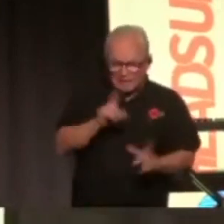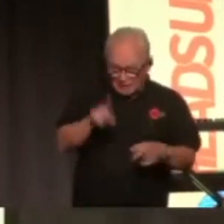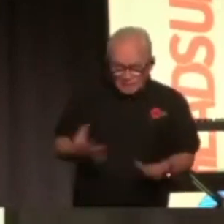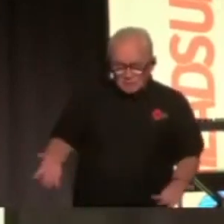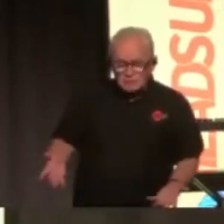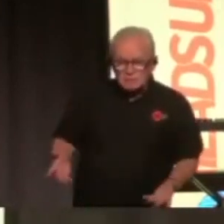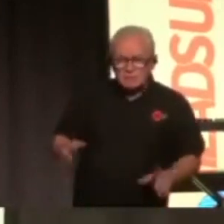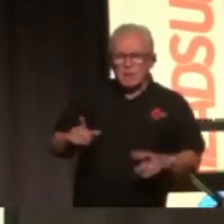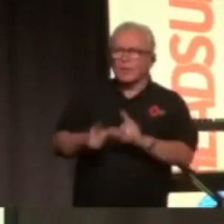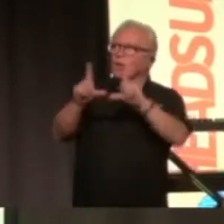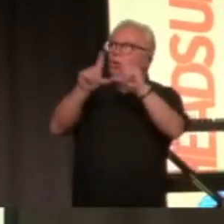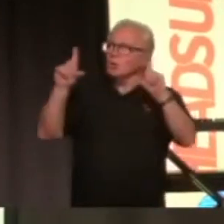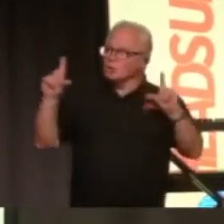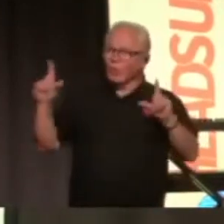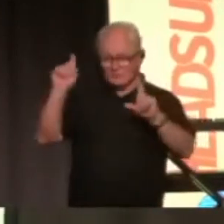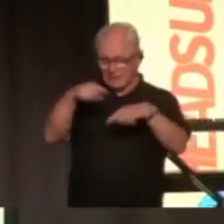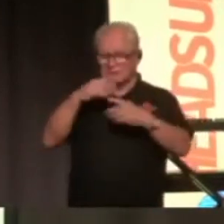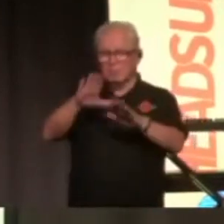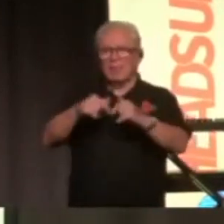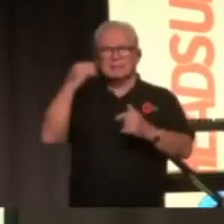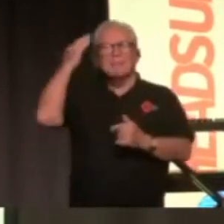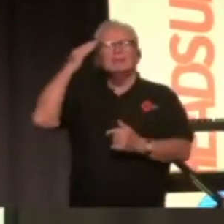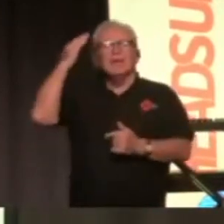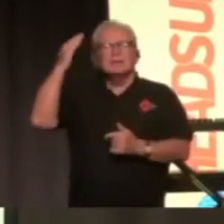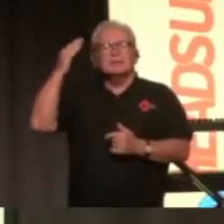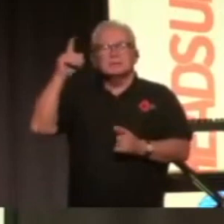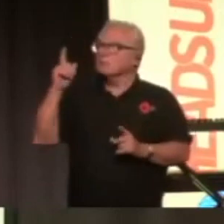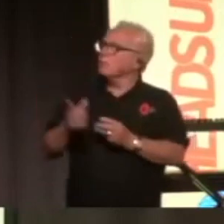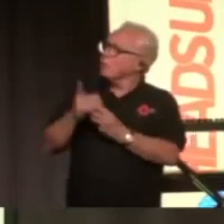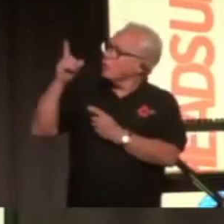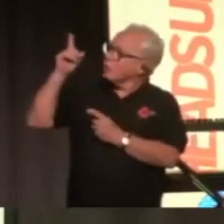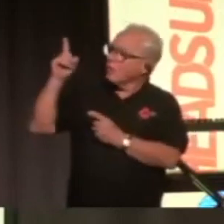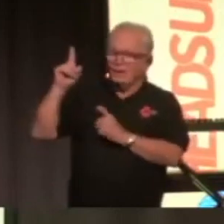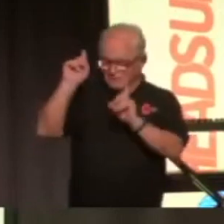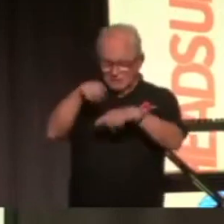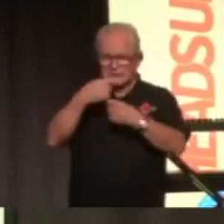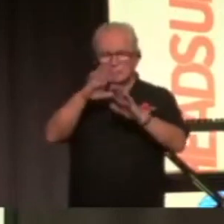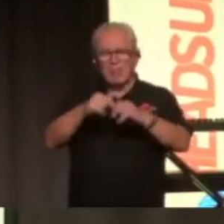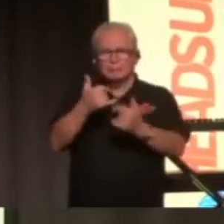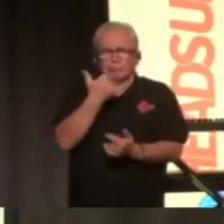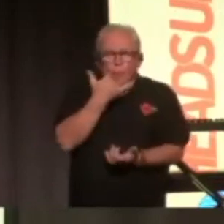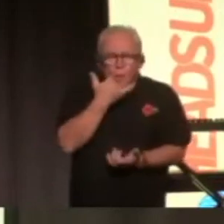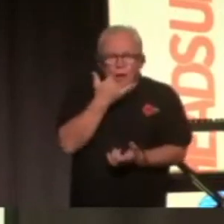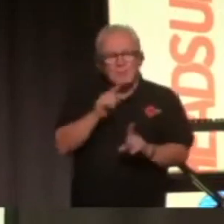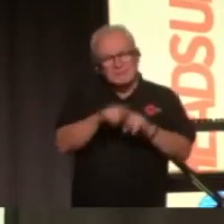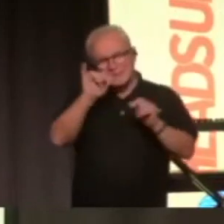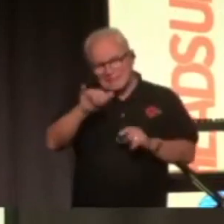imaginations. Okay? He cannot bless wrong. He can bless